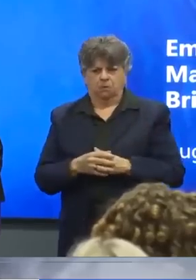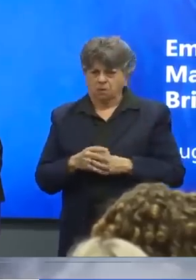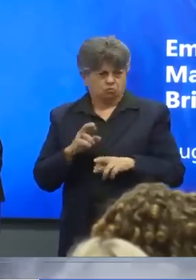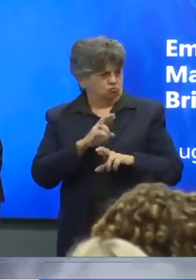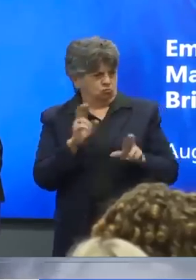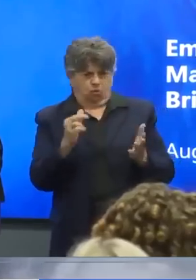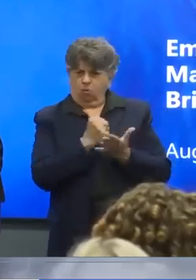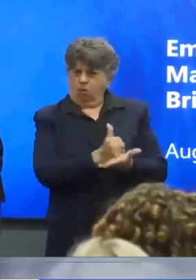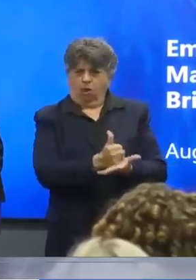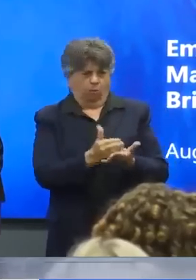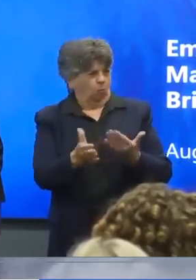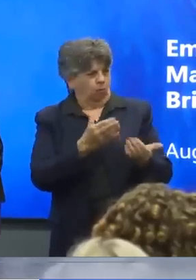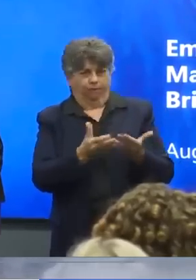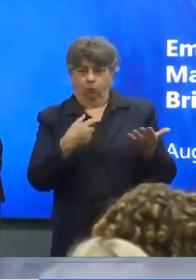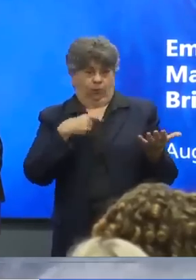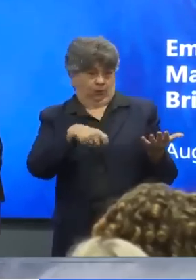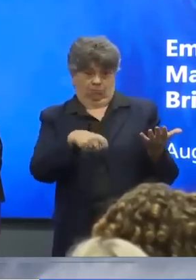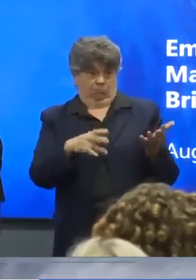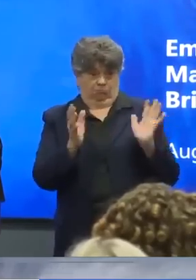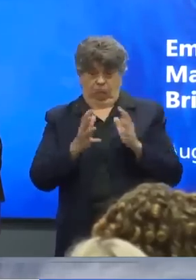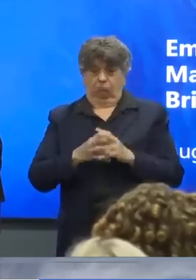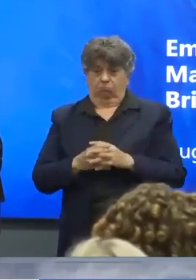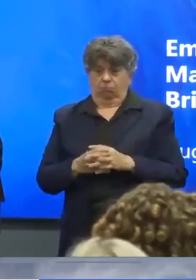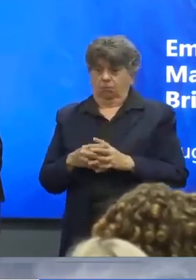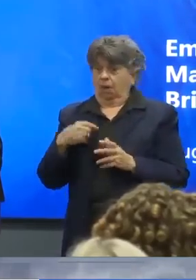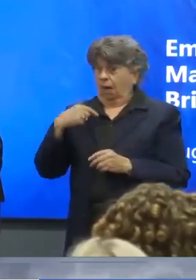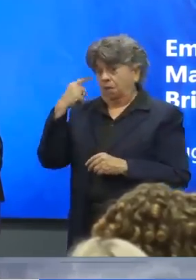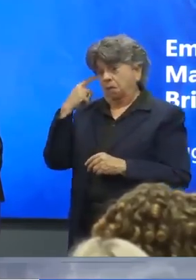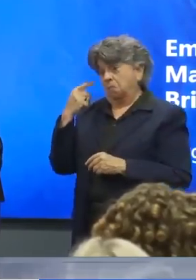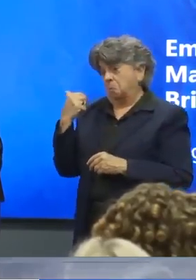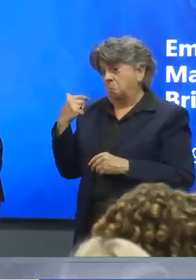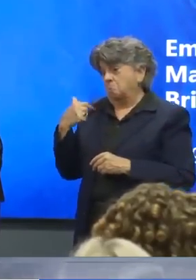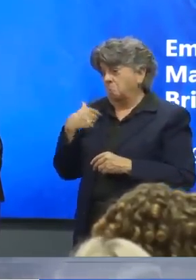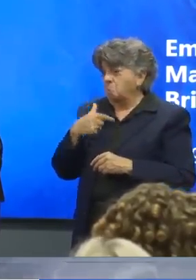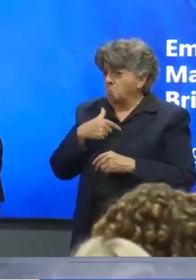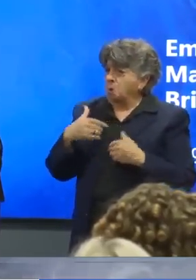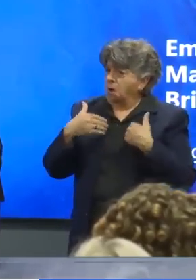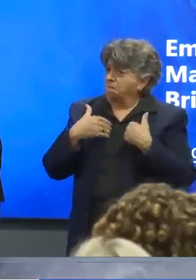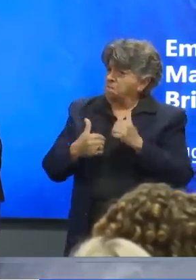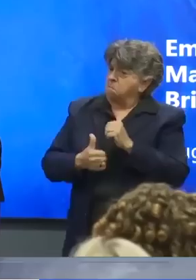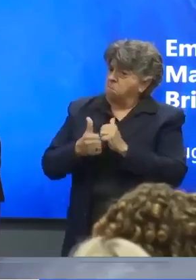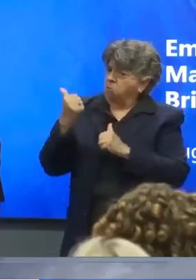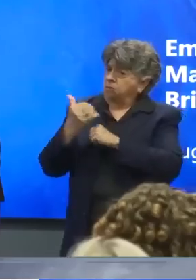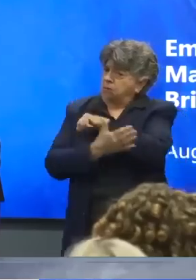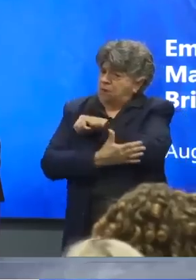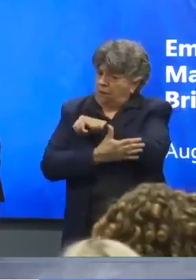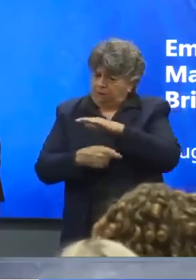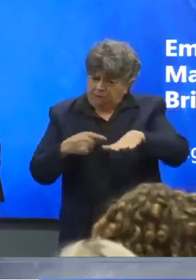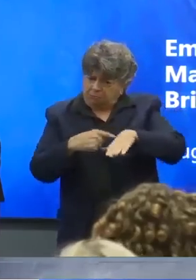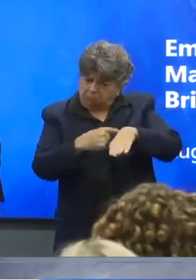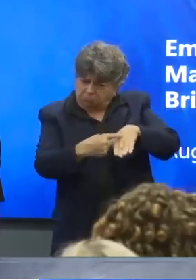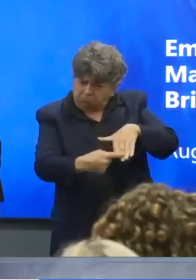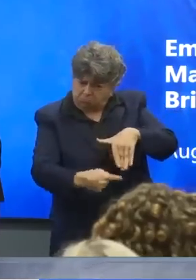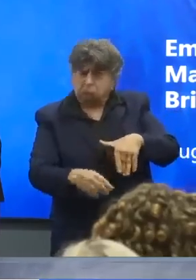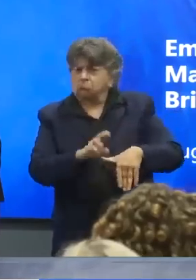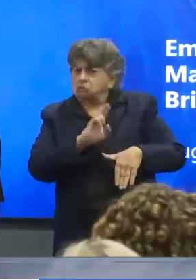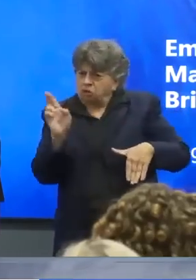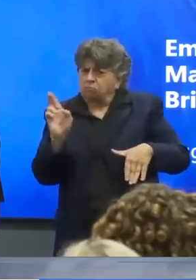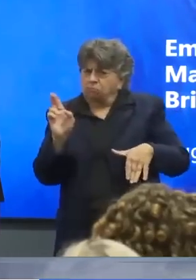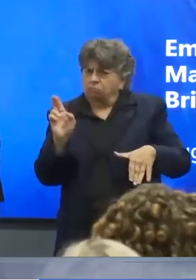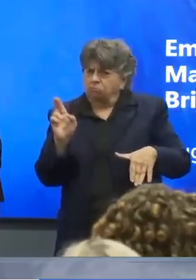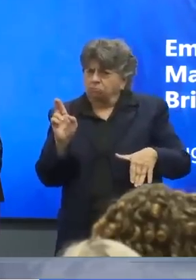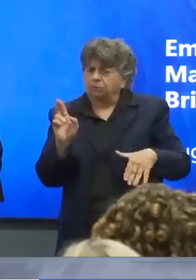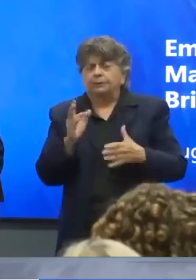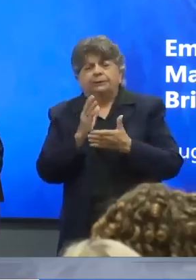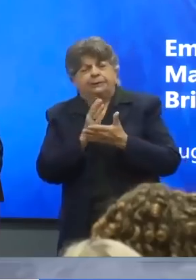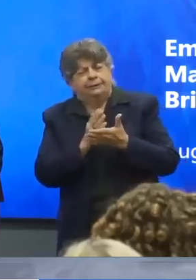we need. And I think that by and large, we have most of the counties are clicking ahead. We have gotten some requests from the state.